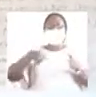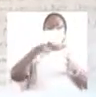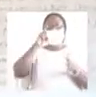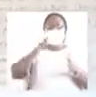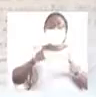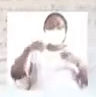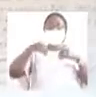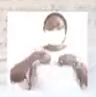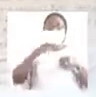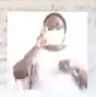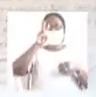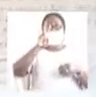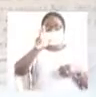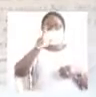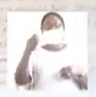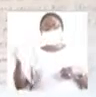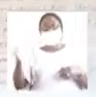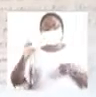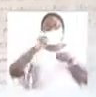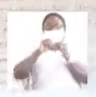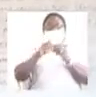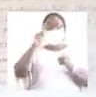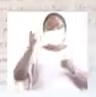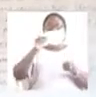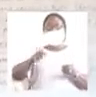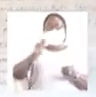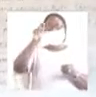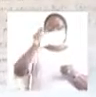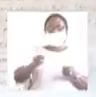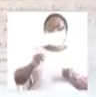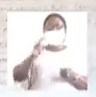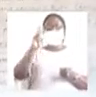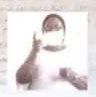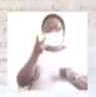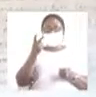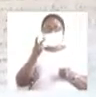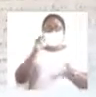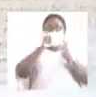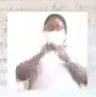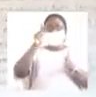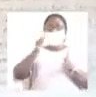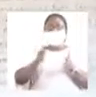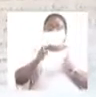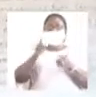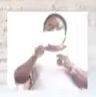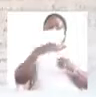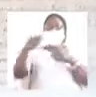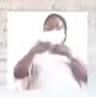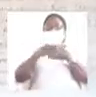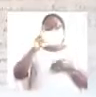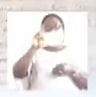fulfilled. One, there must be a need. Two, that need must be backed